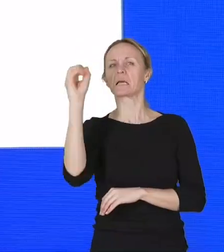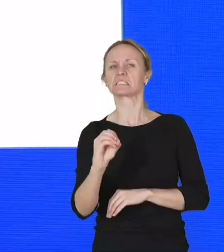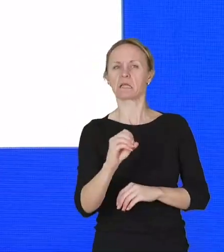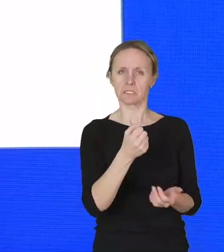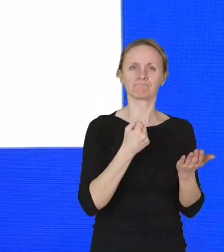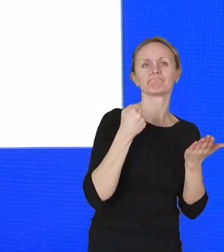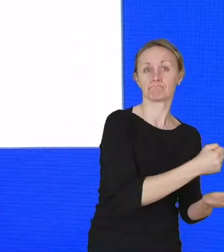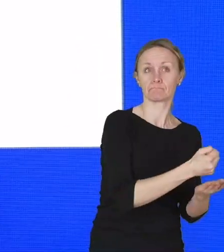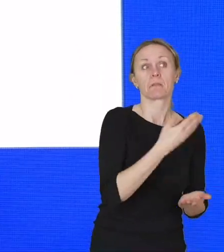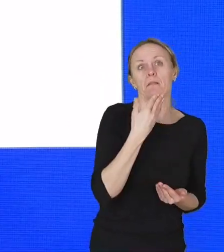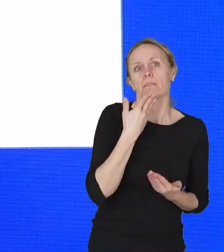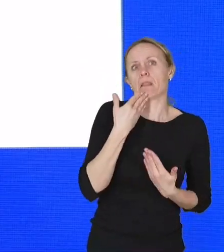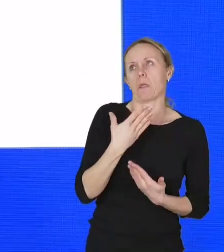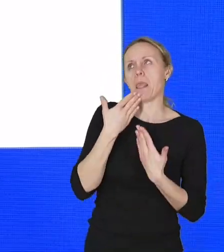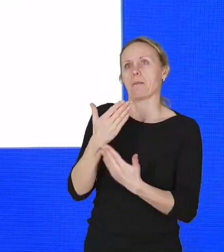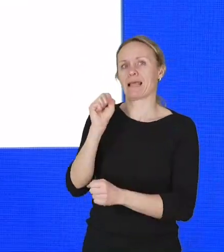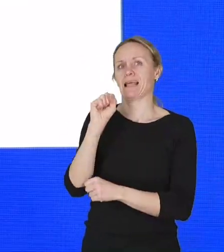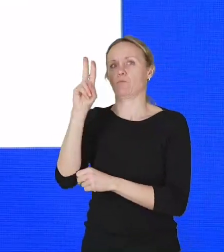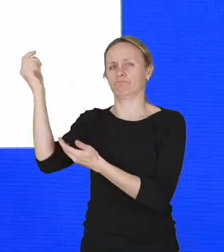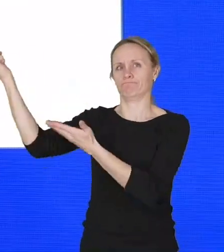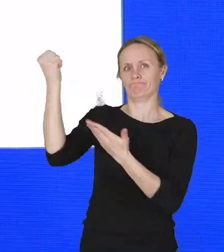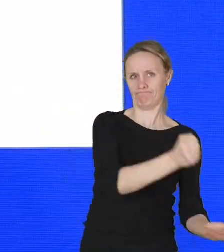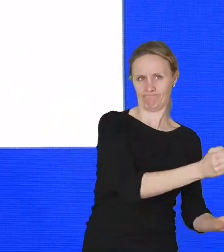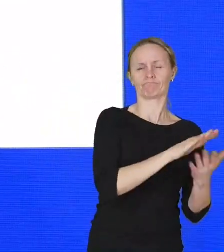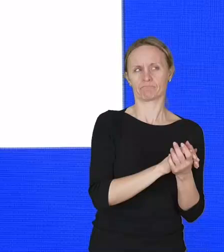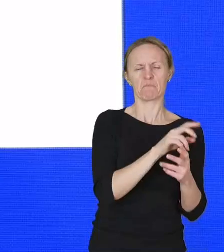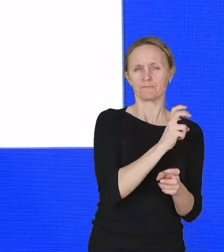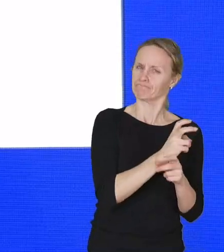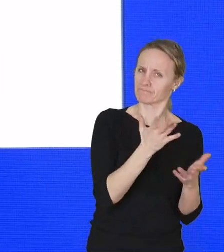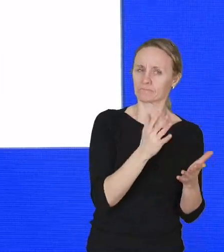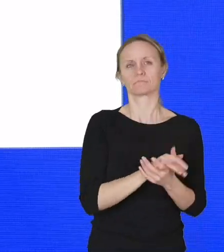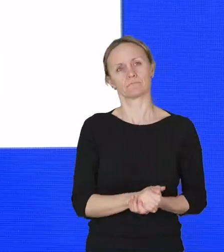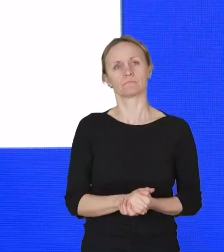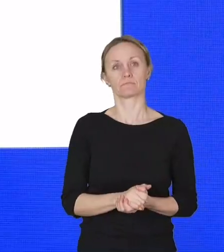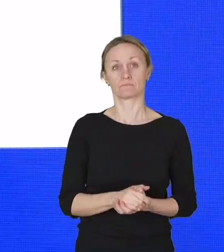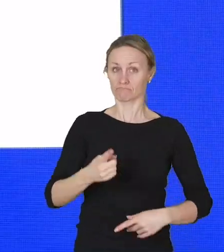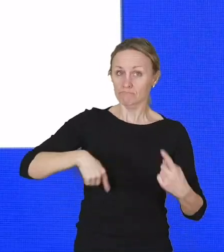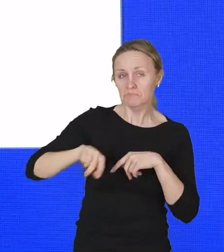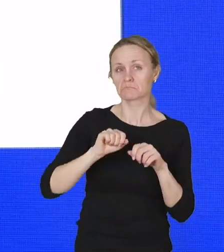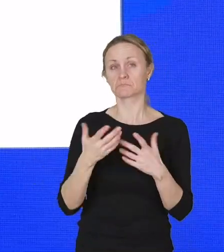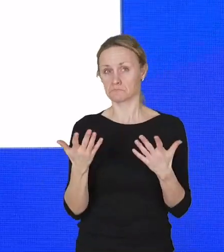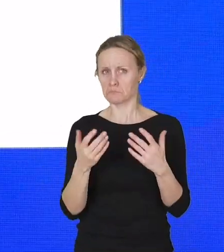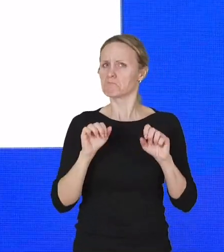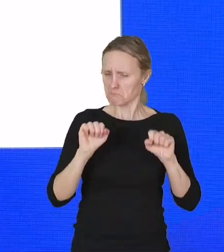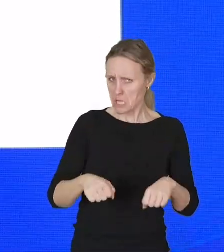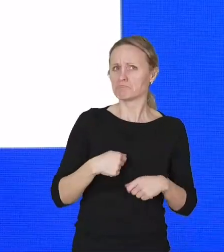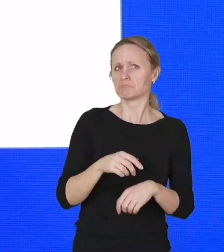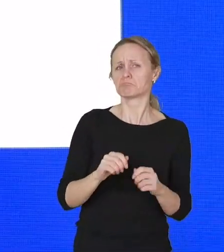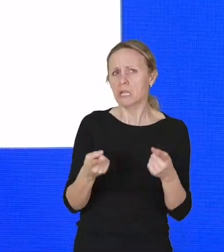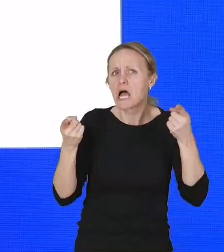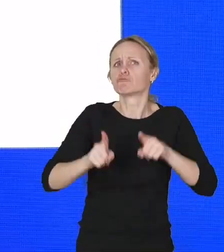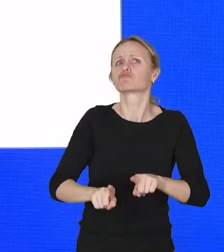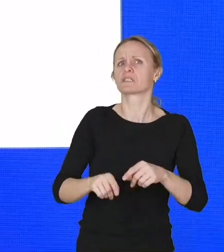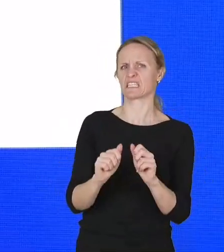use their budget as they want, there will be 3 countries which will go ahead unrestrained, and the